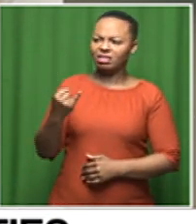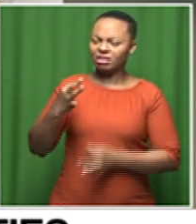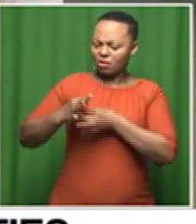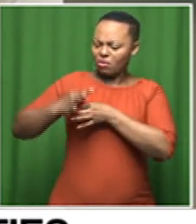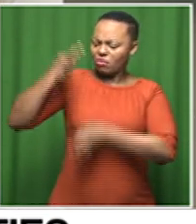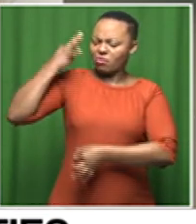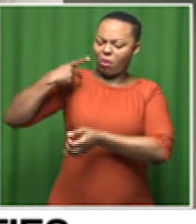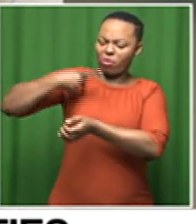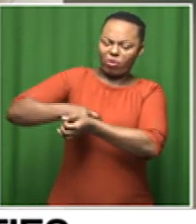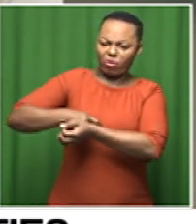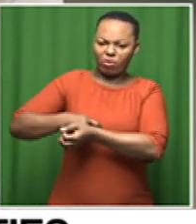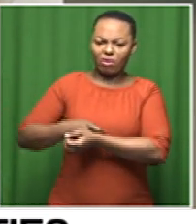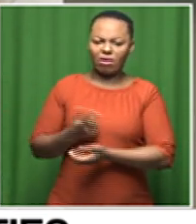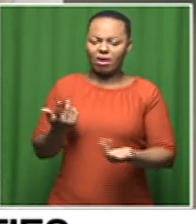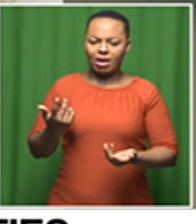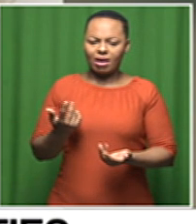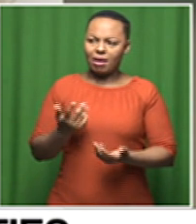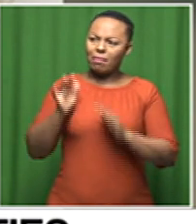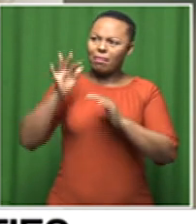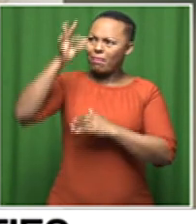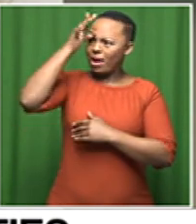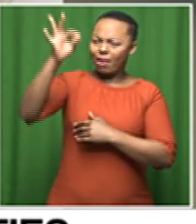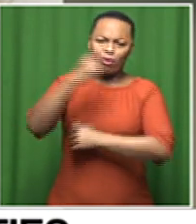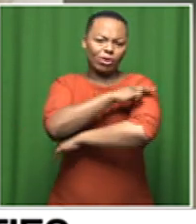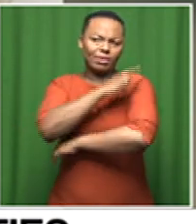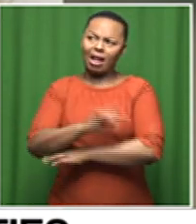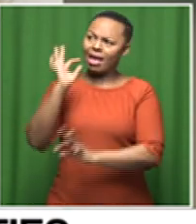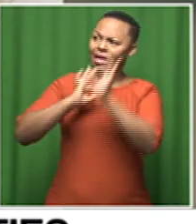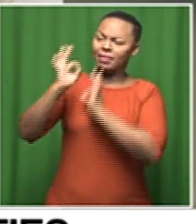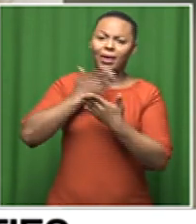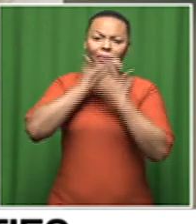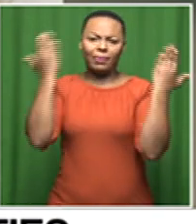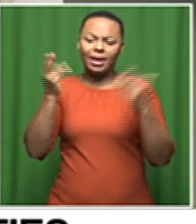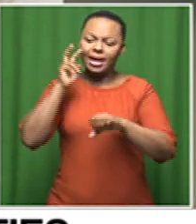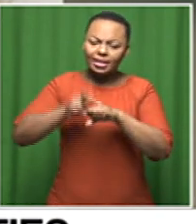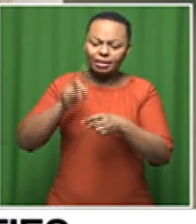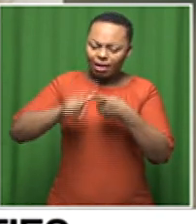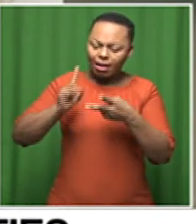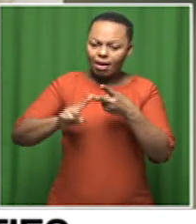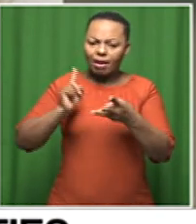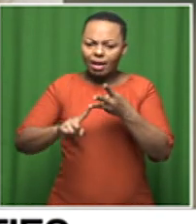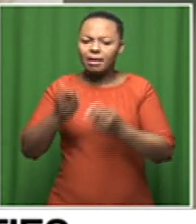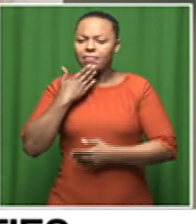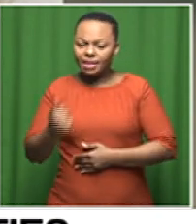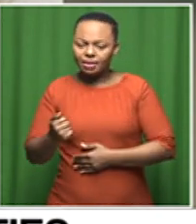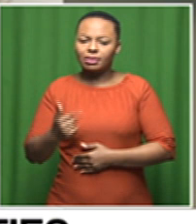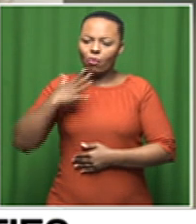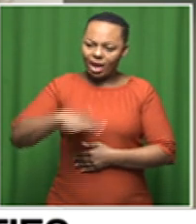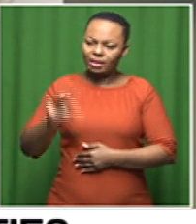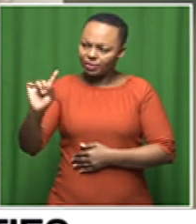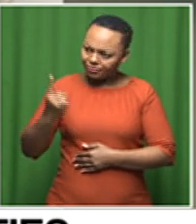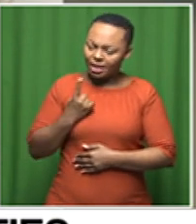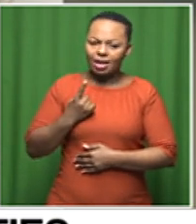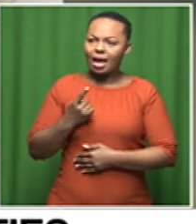public hospitals, they wouldn't explain to you, okay, we need this from you. They just come, we need this from you, but you're